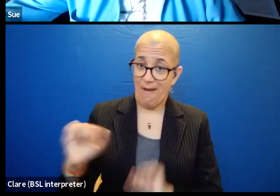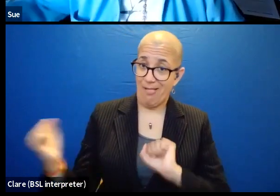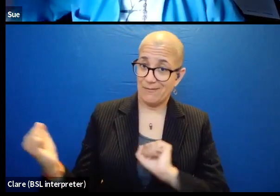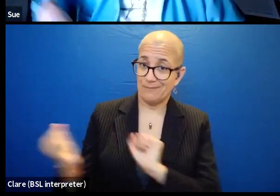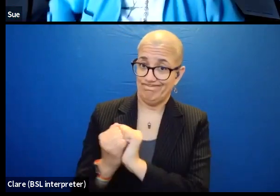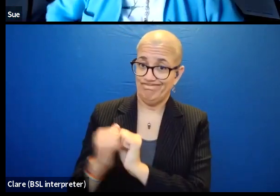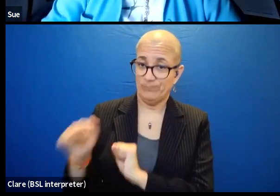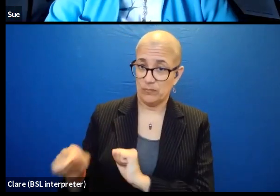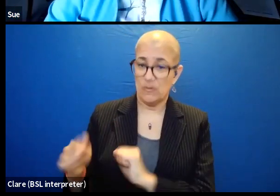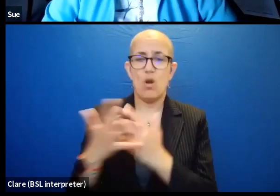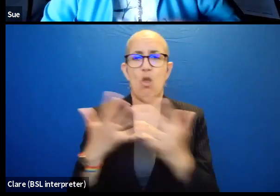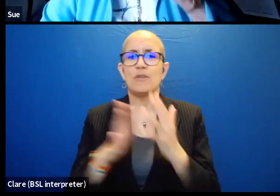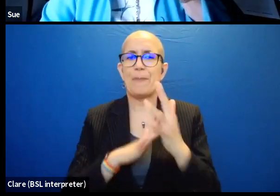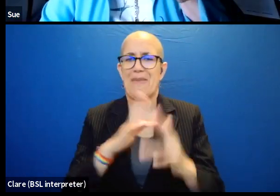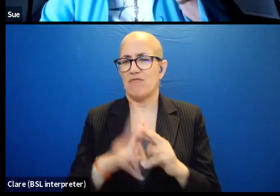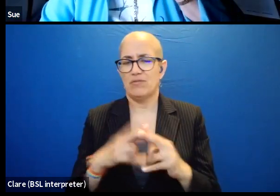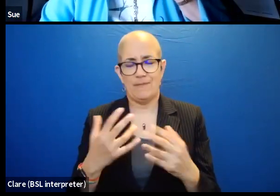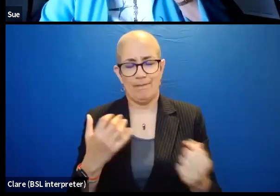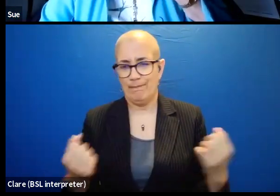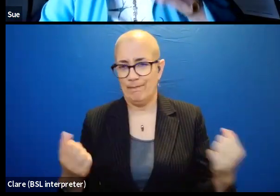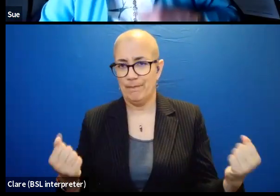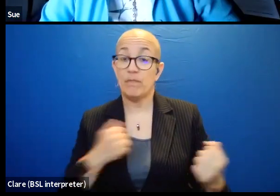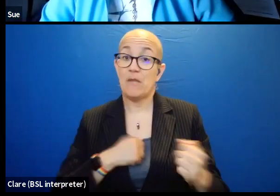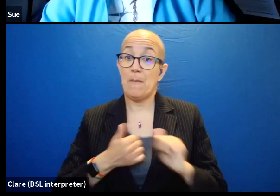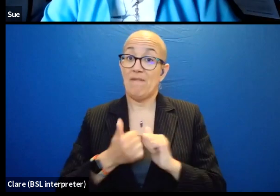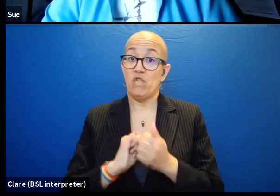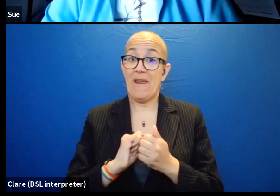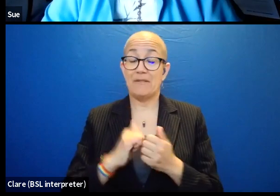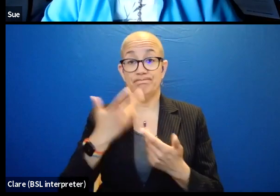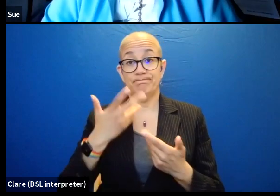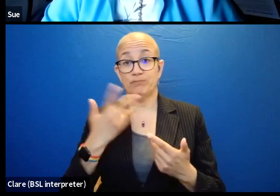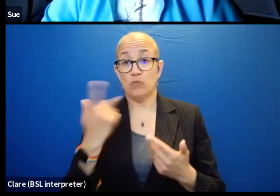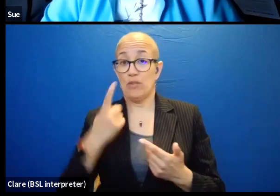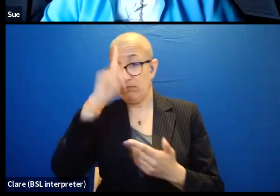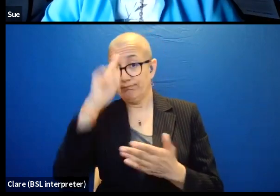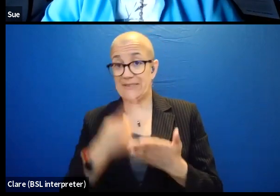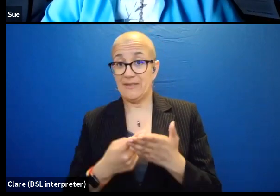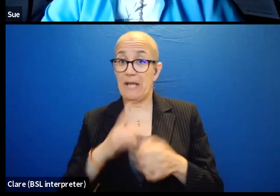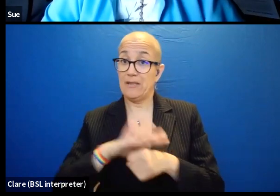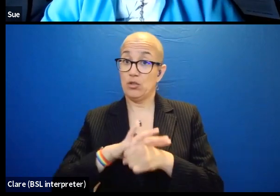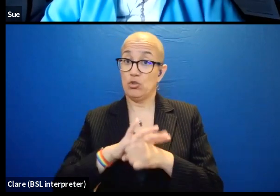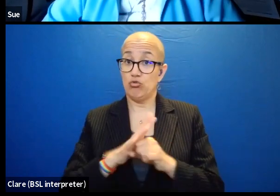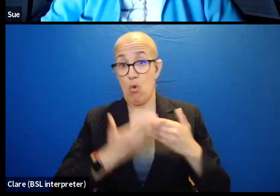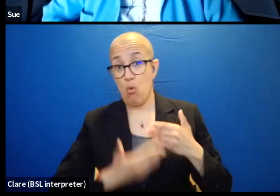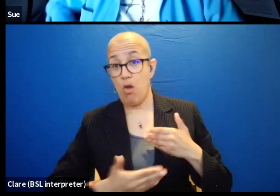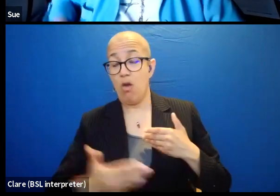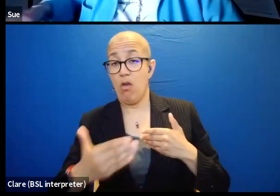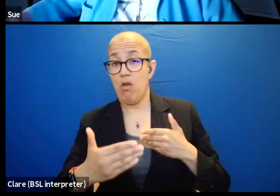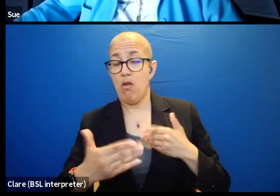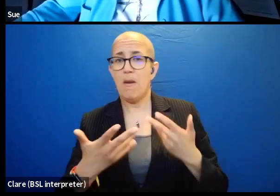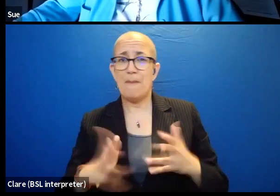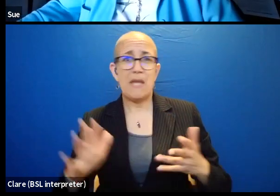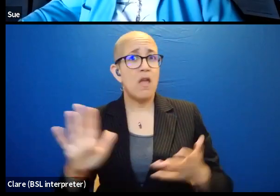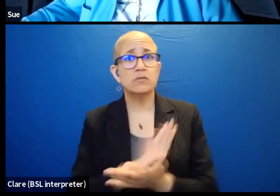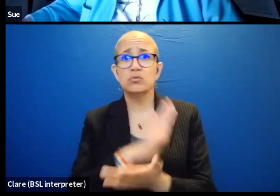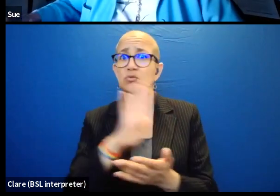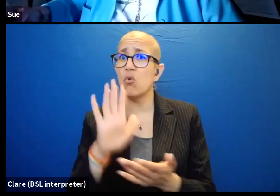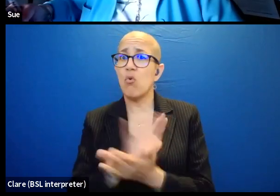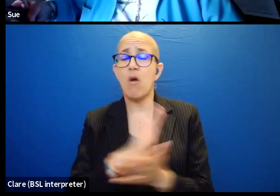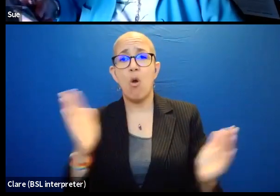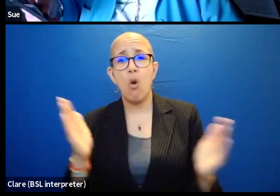have a friend who has decided that this period of coronavirus, where she has really enjoyed being at home with the kids,